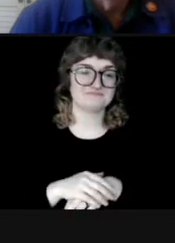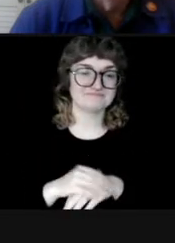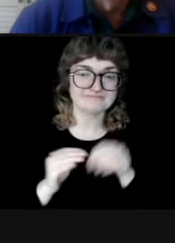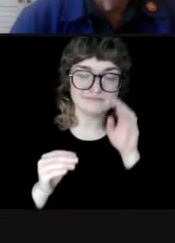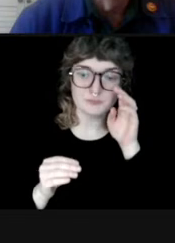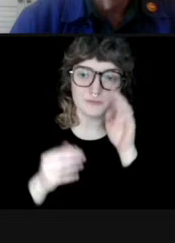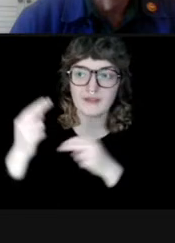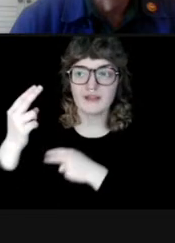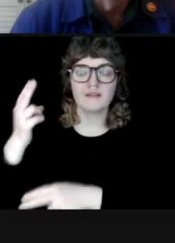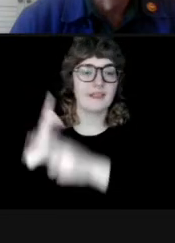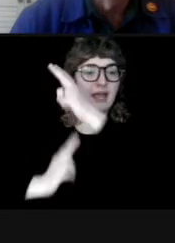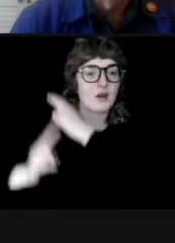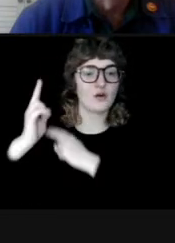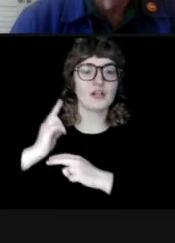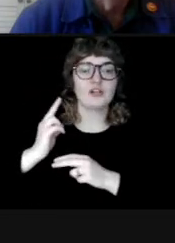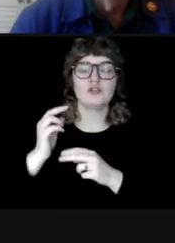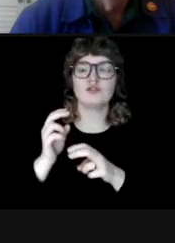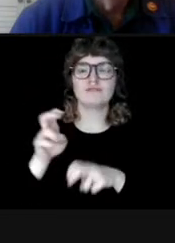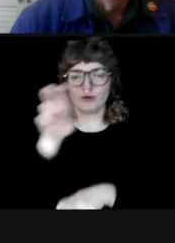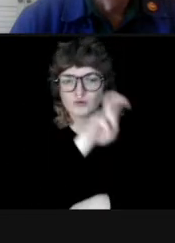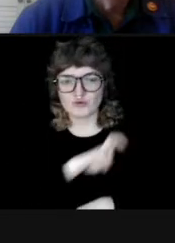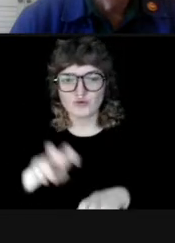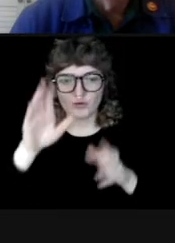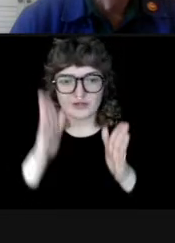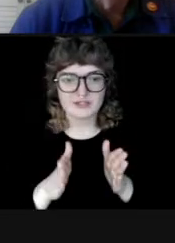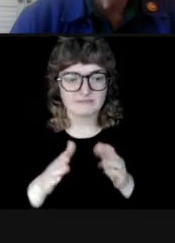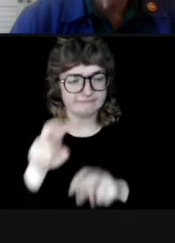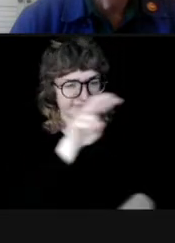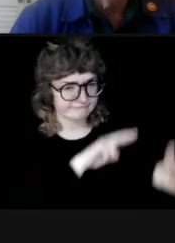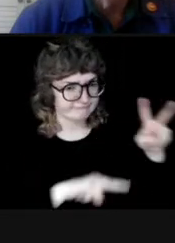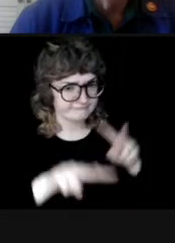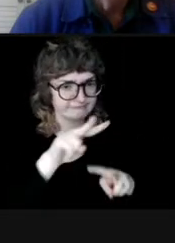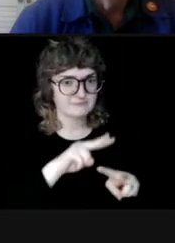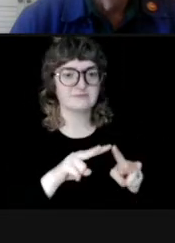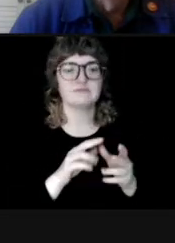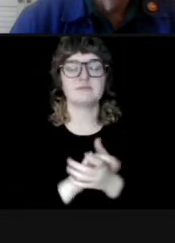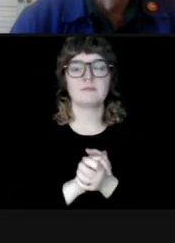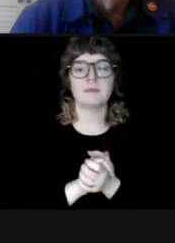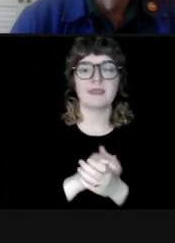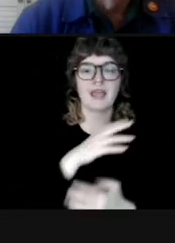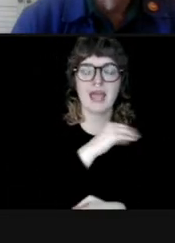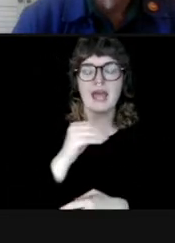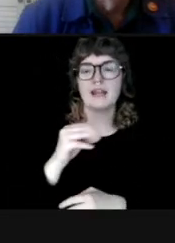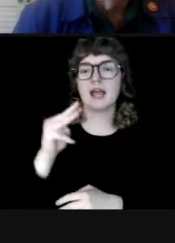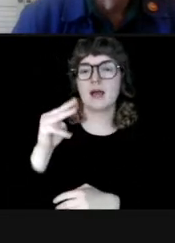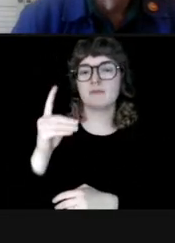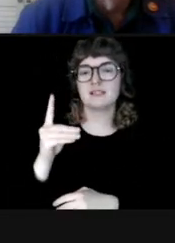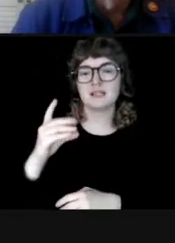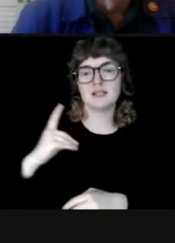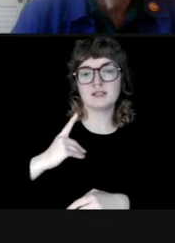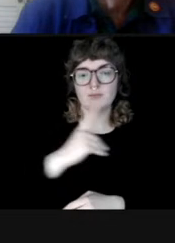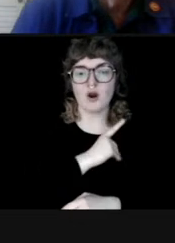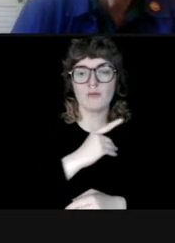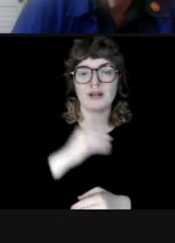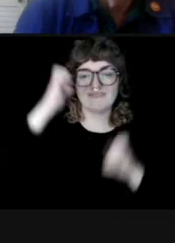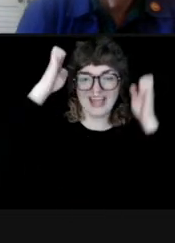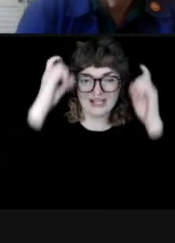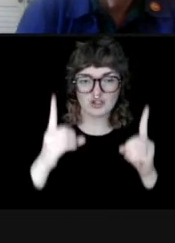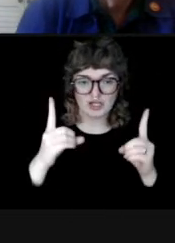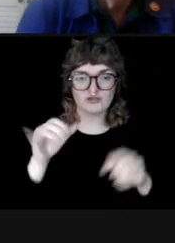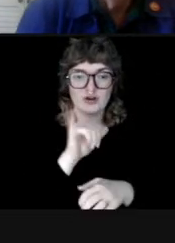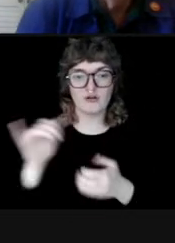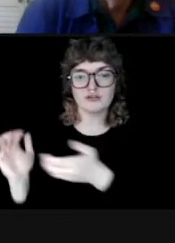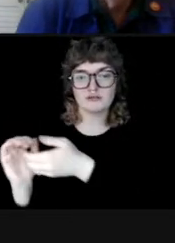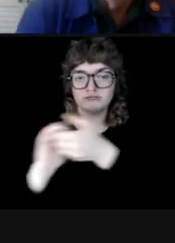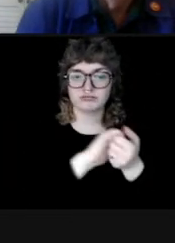can create a heritage tourism trail. The Maryland Department of Education can use the mosaic to develop local history